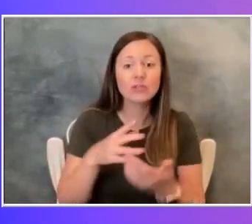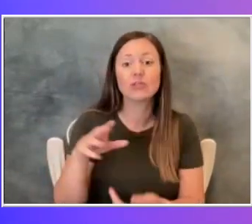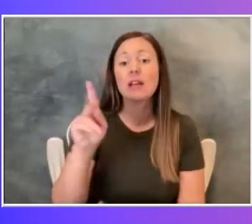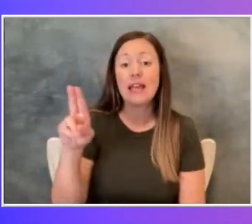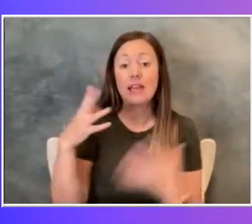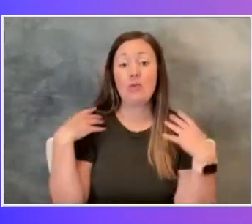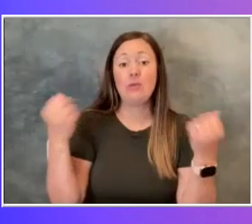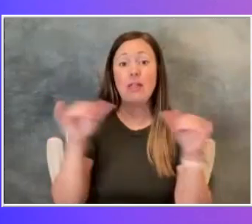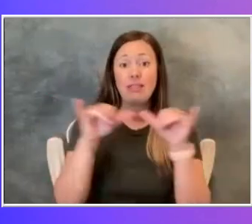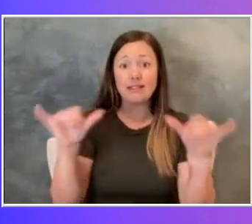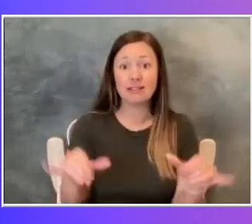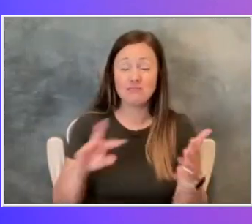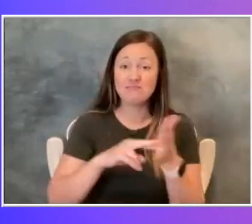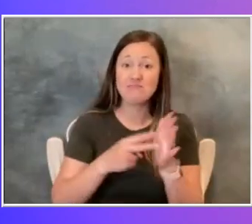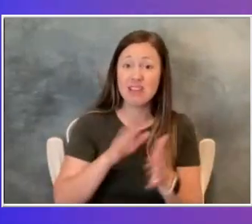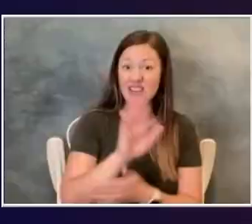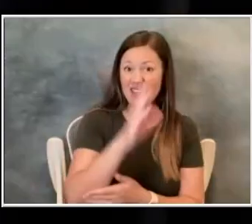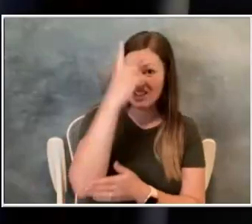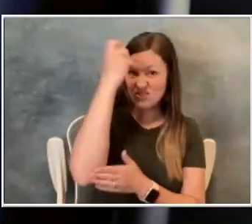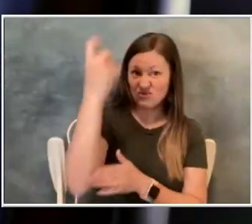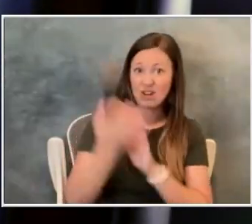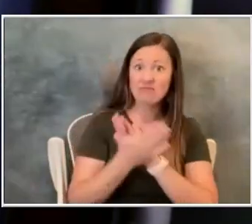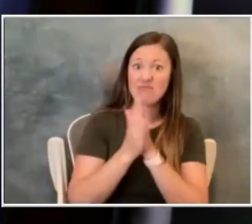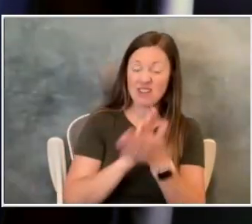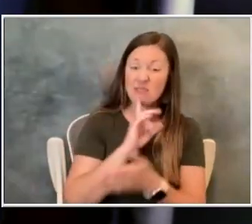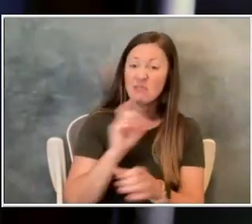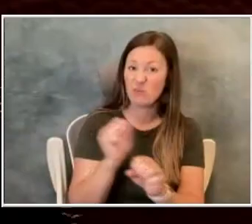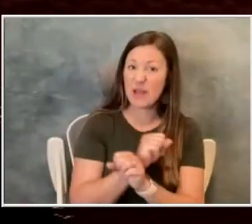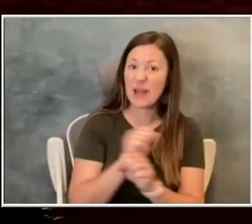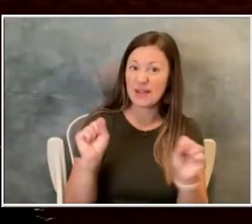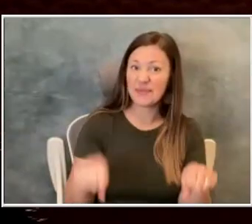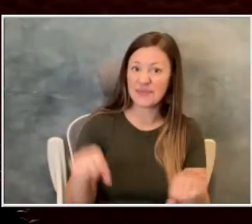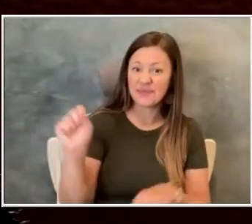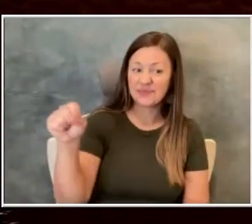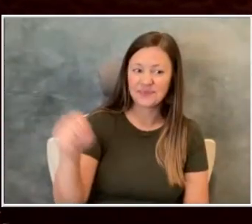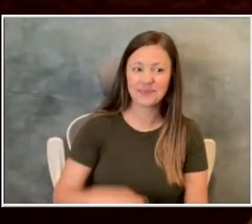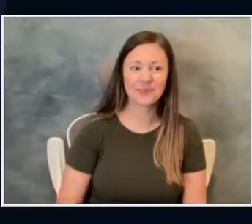that dream could soon be a reality.